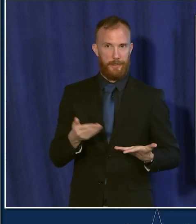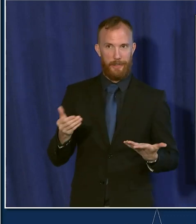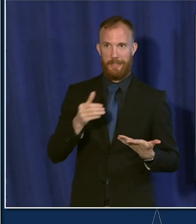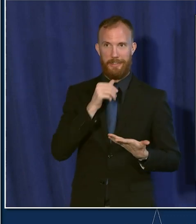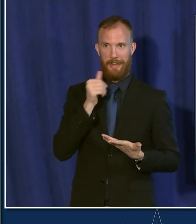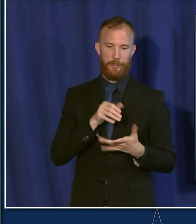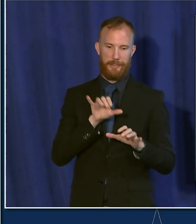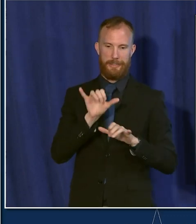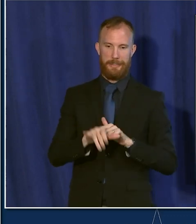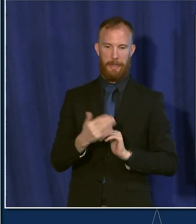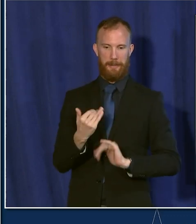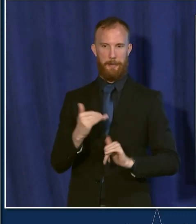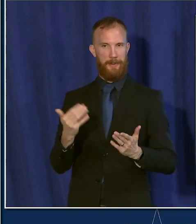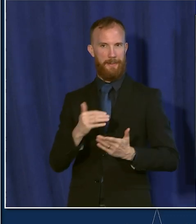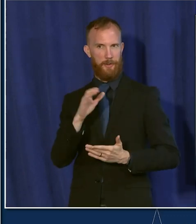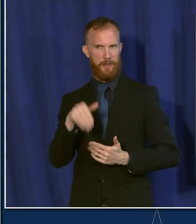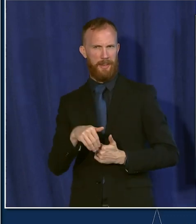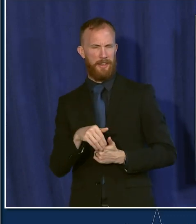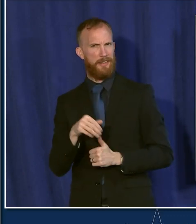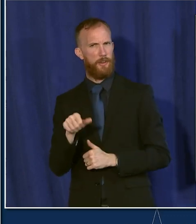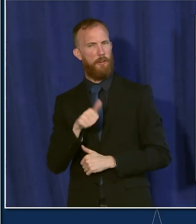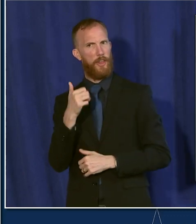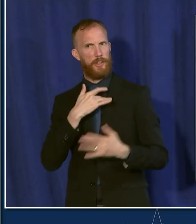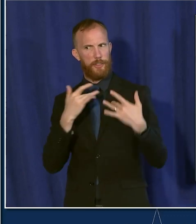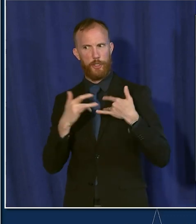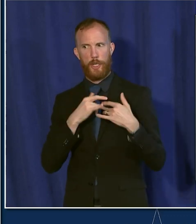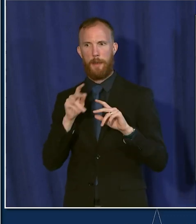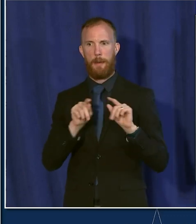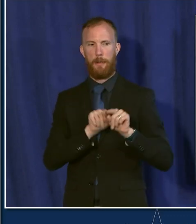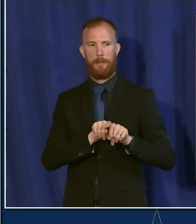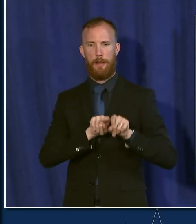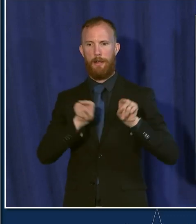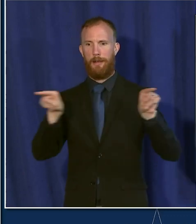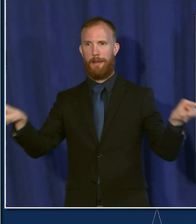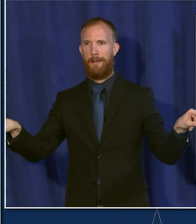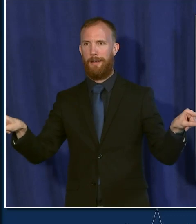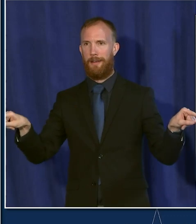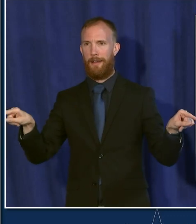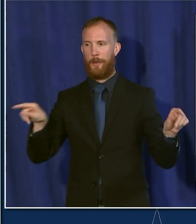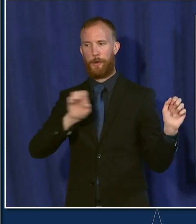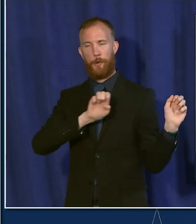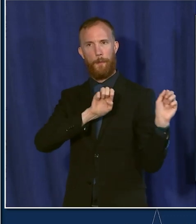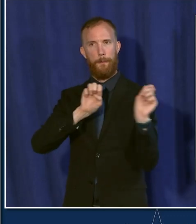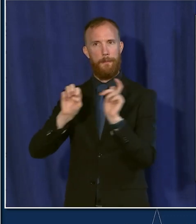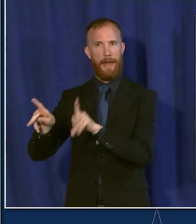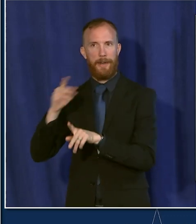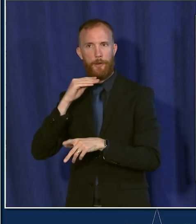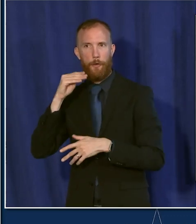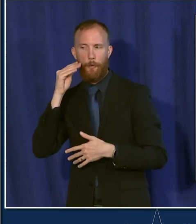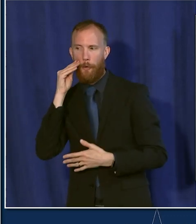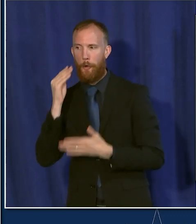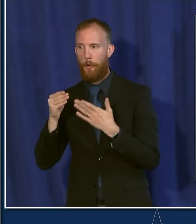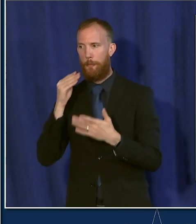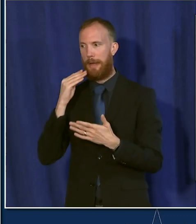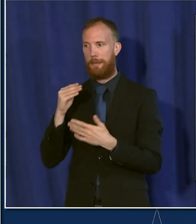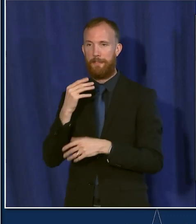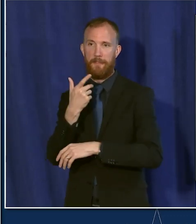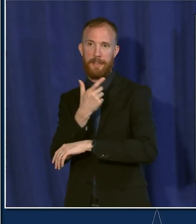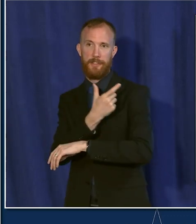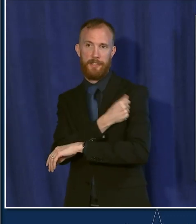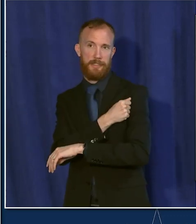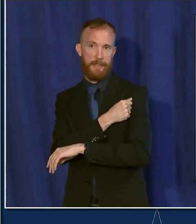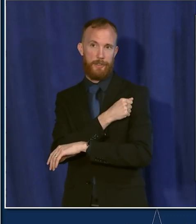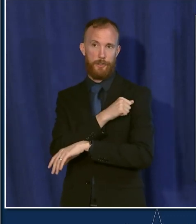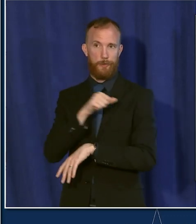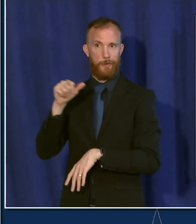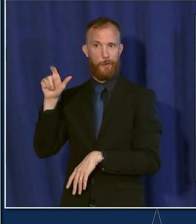any concerns that as people go back to their respective communities where their vaccination rates may not be as high, that could have a ripple